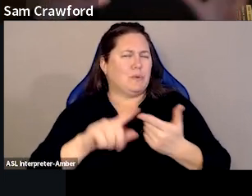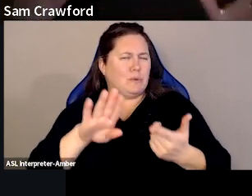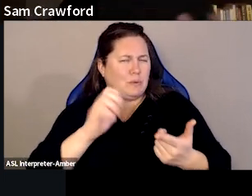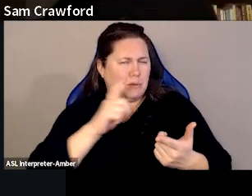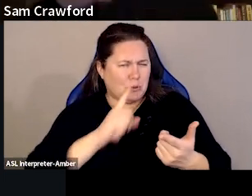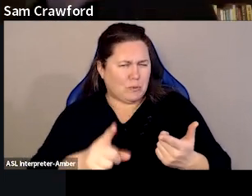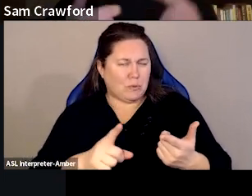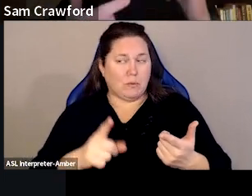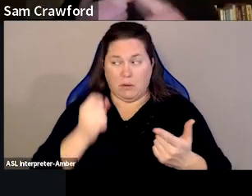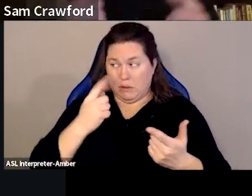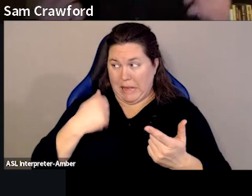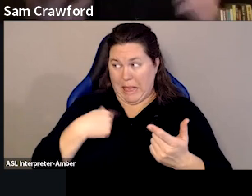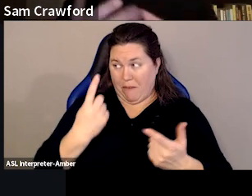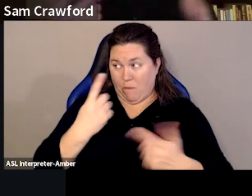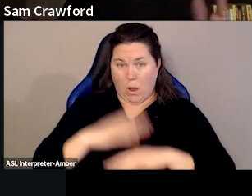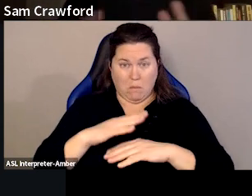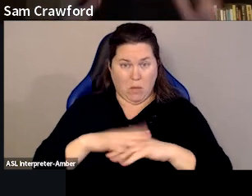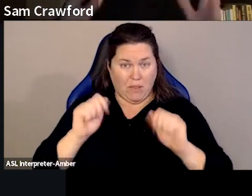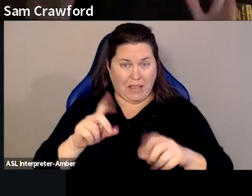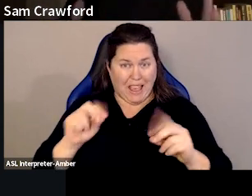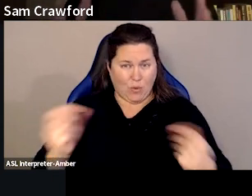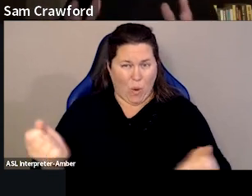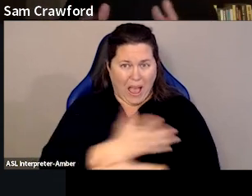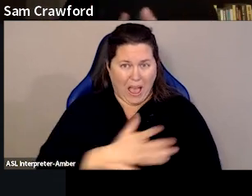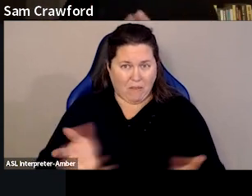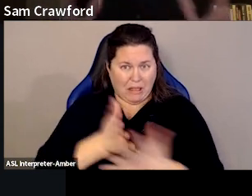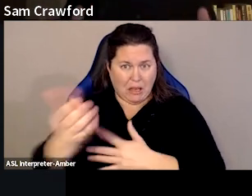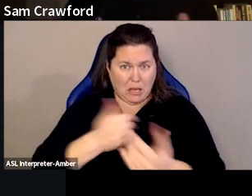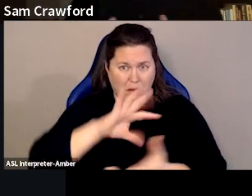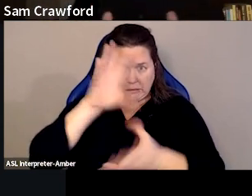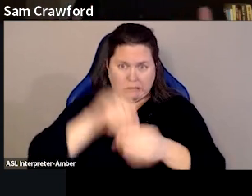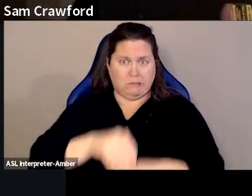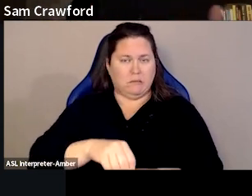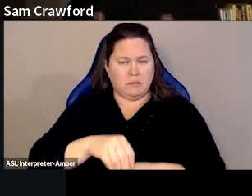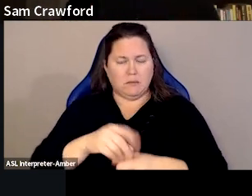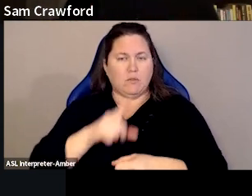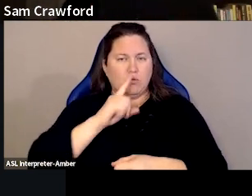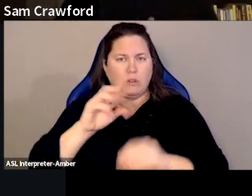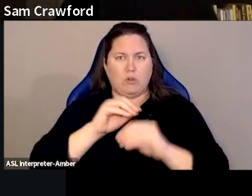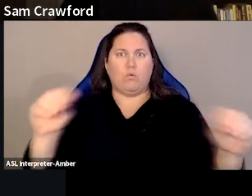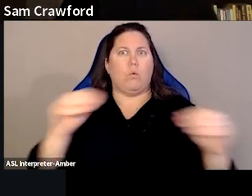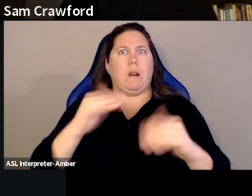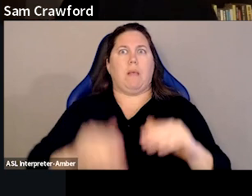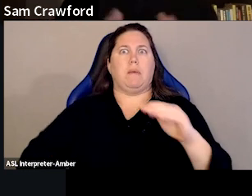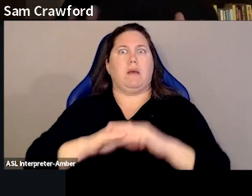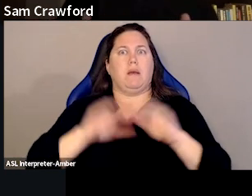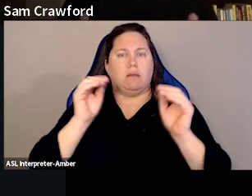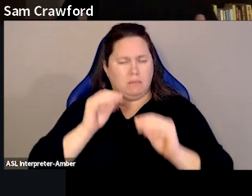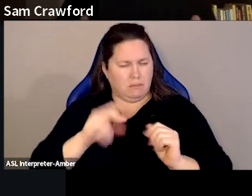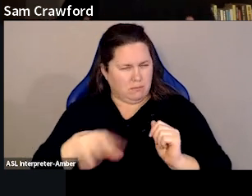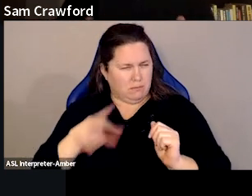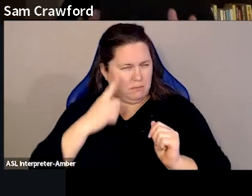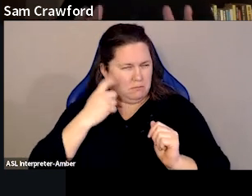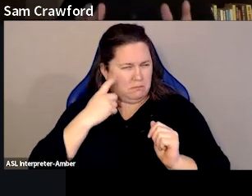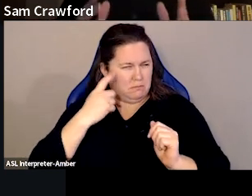do everything. It's fast, it's limitless, it's beautiful, it's this, it's that. And I understand that, you know, it does sound like I'm